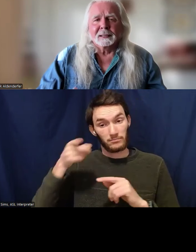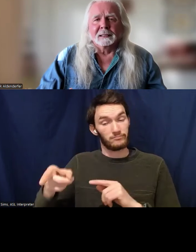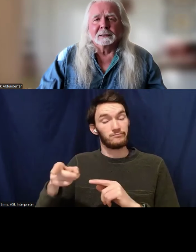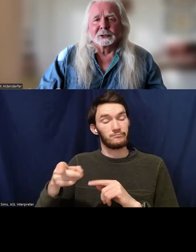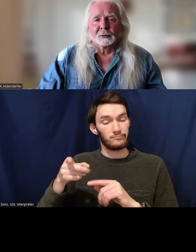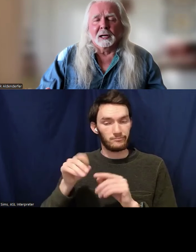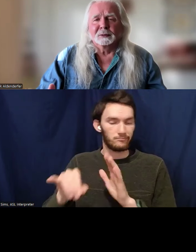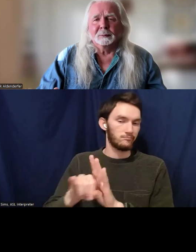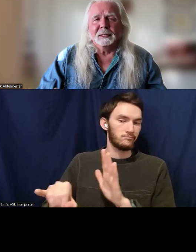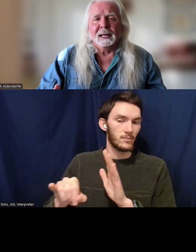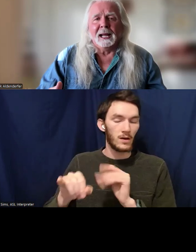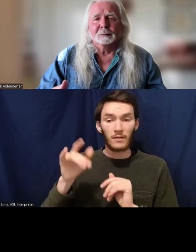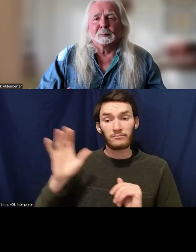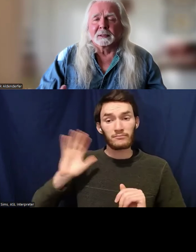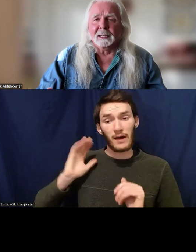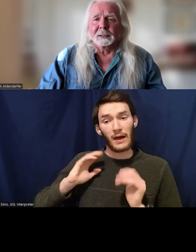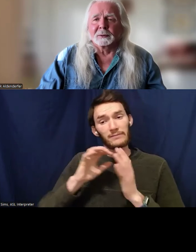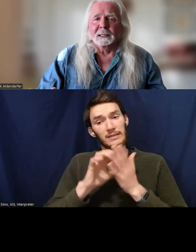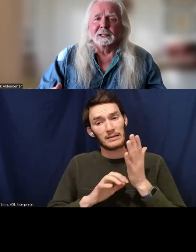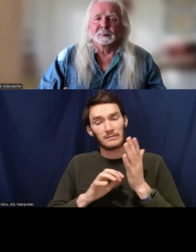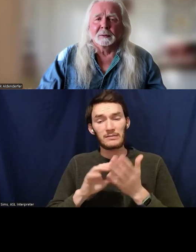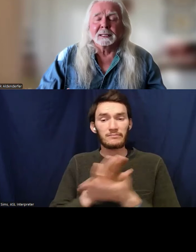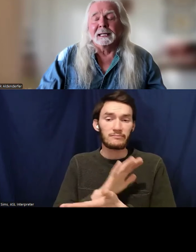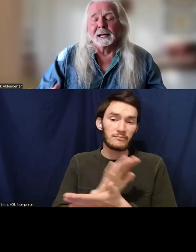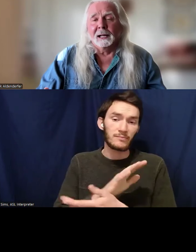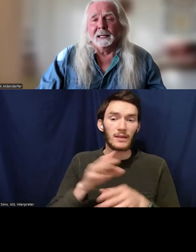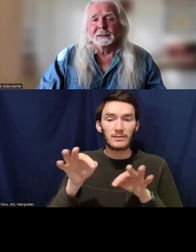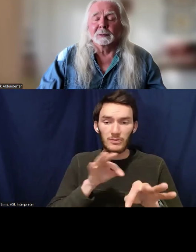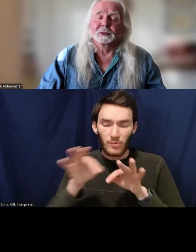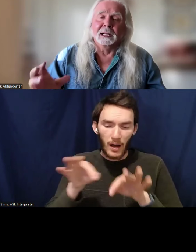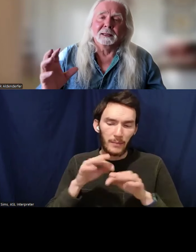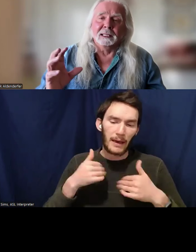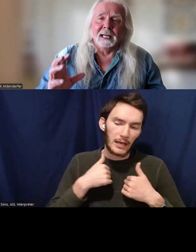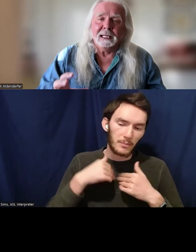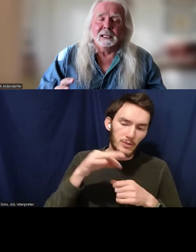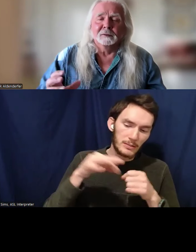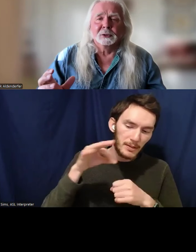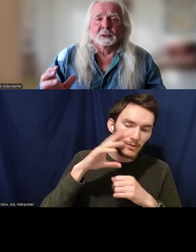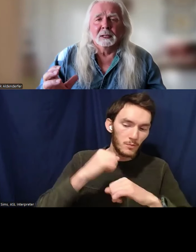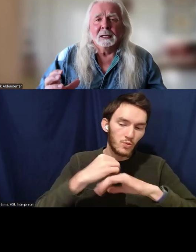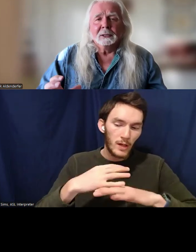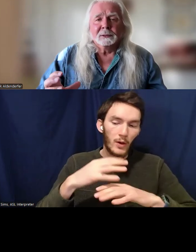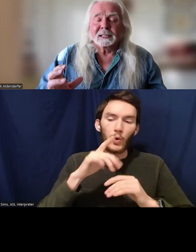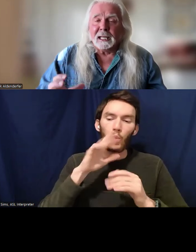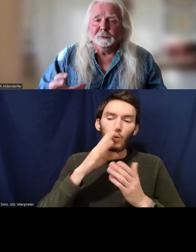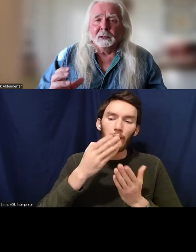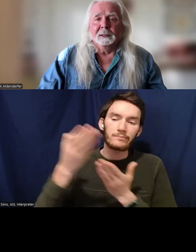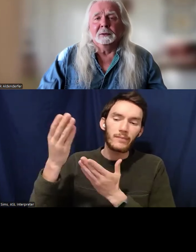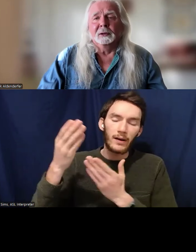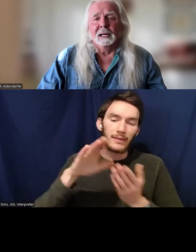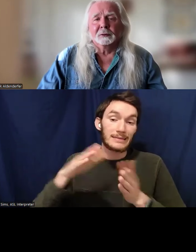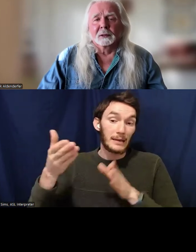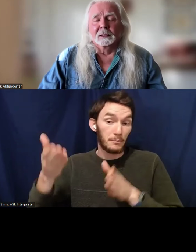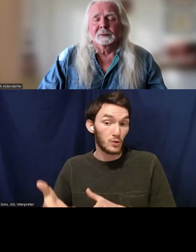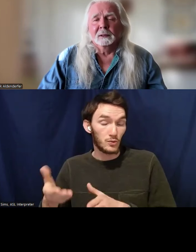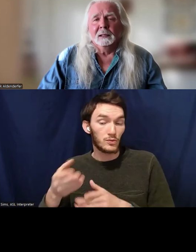texts then that describe some of the animal protectors and spirits and guides that will take the dead individual safely to